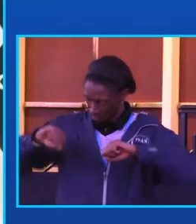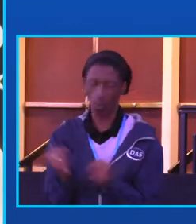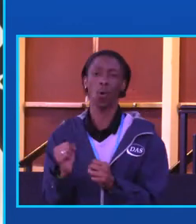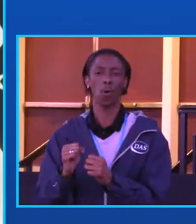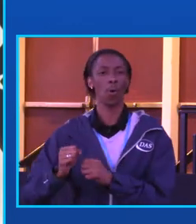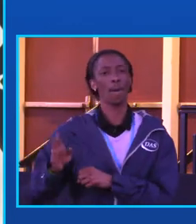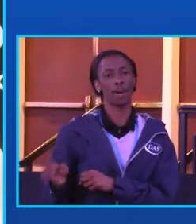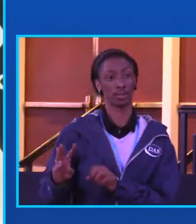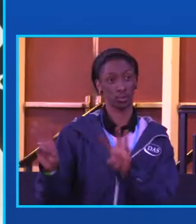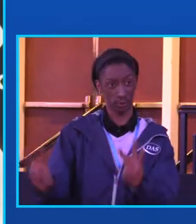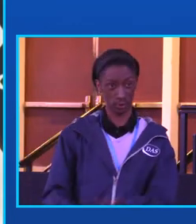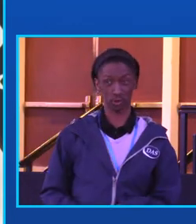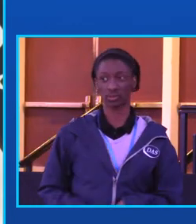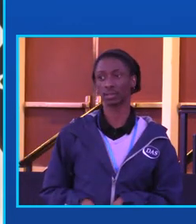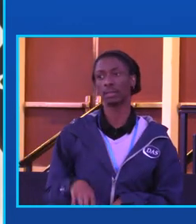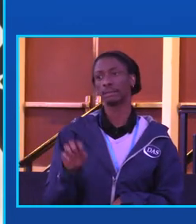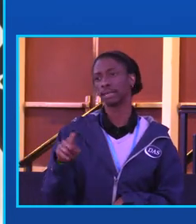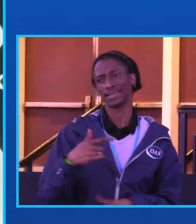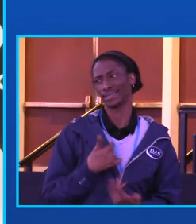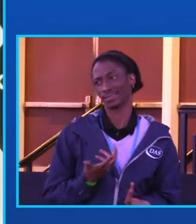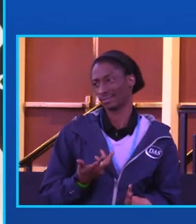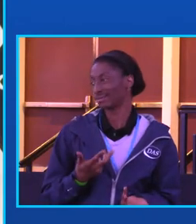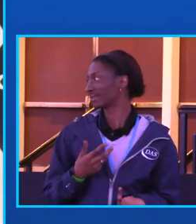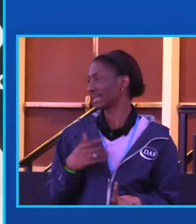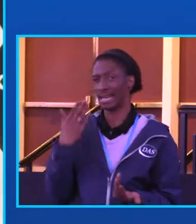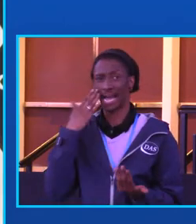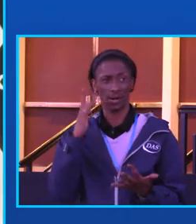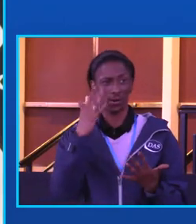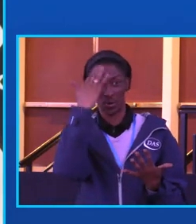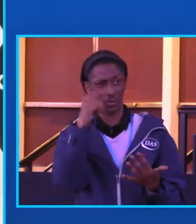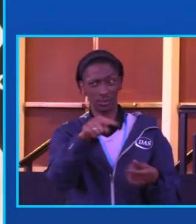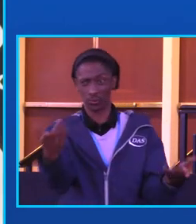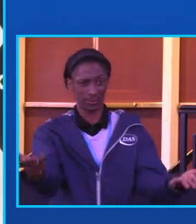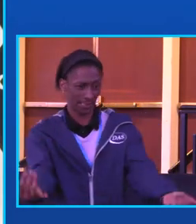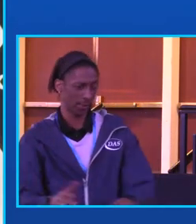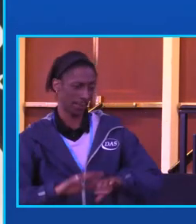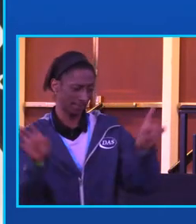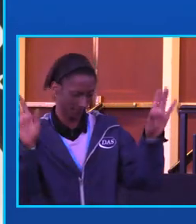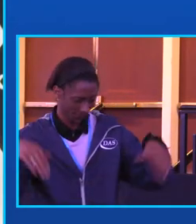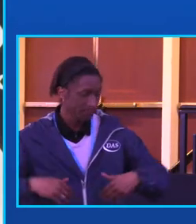winters. Although with the snow outside, DC, I don't know what y'all doing around this time, but anyways.